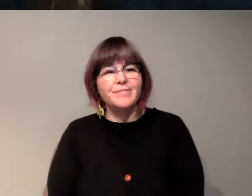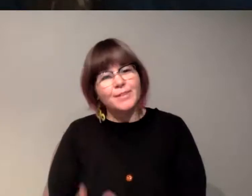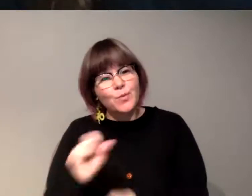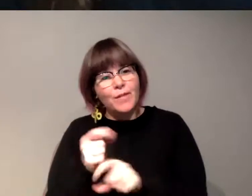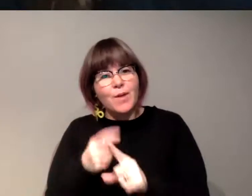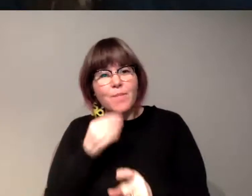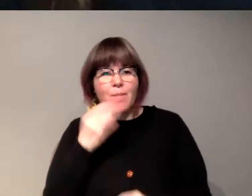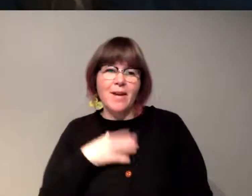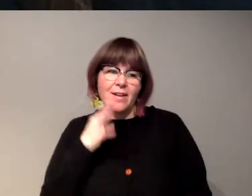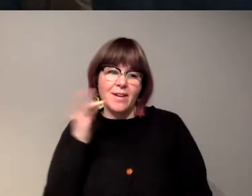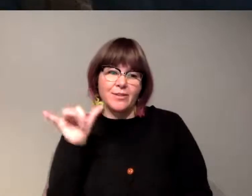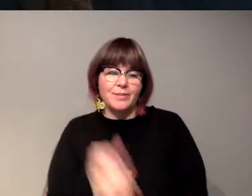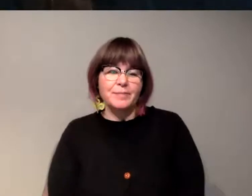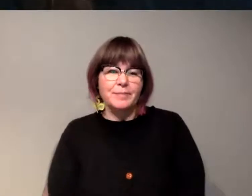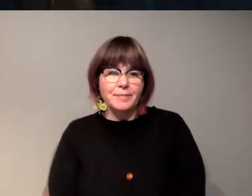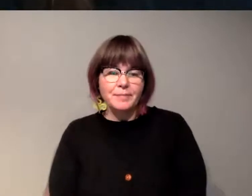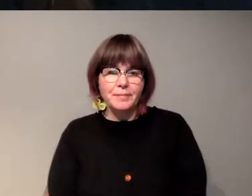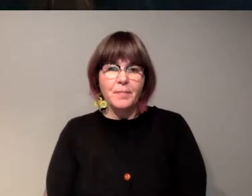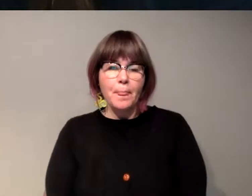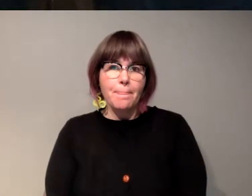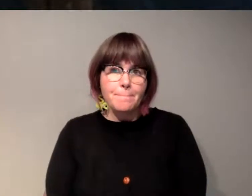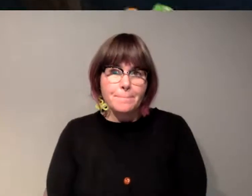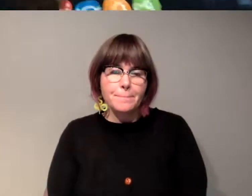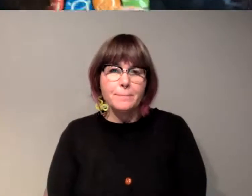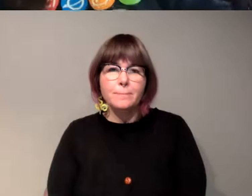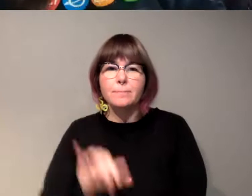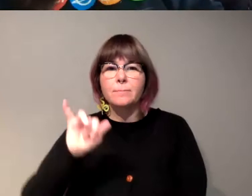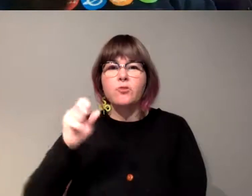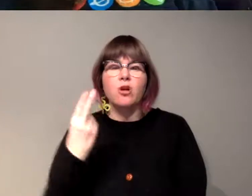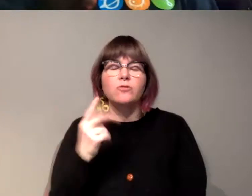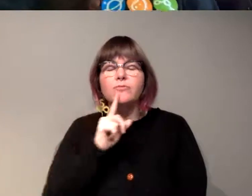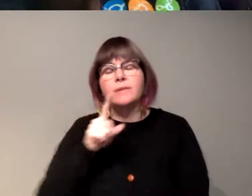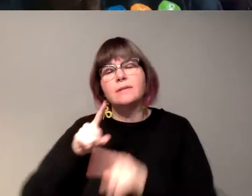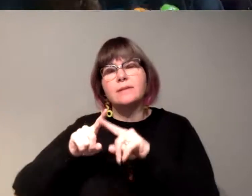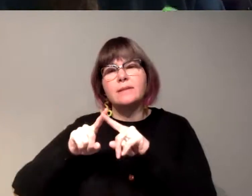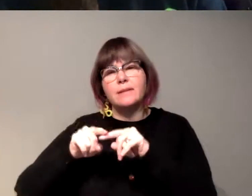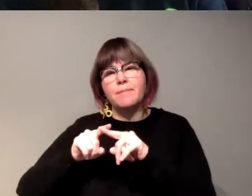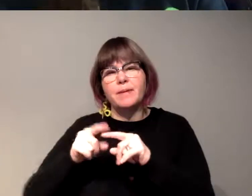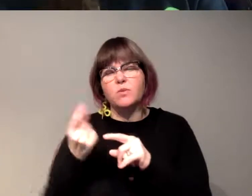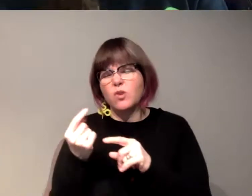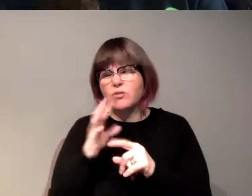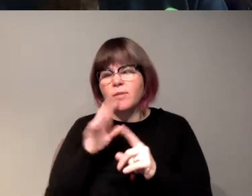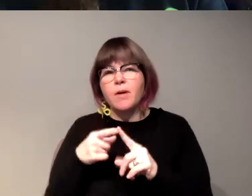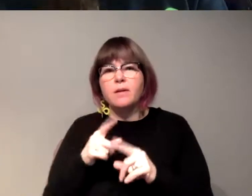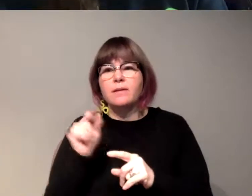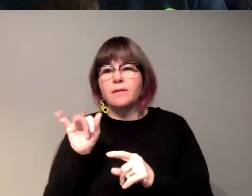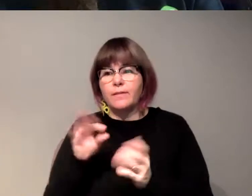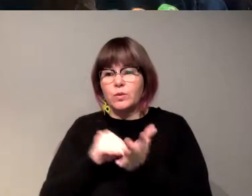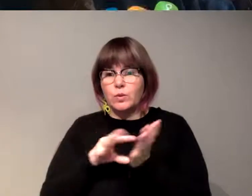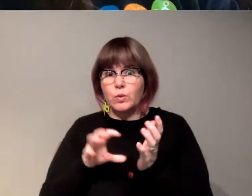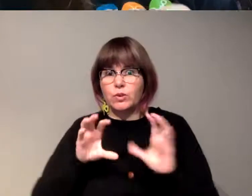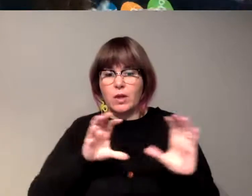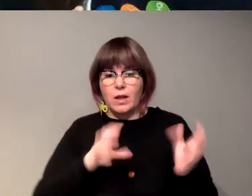cat too. So, Josh, it really depends on what you're saying. If your students are classifying on the